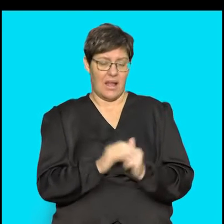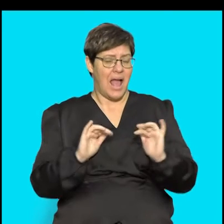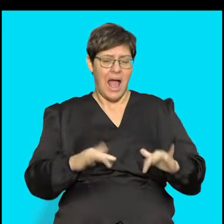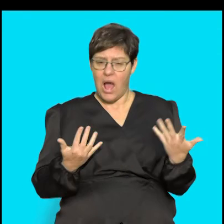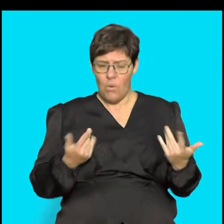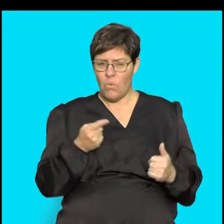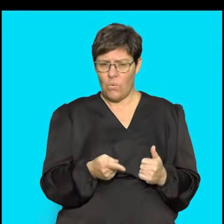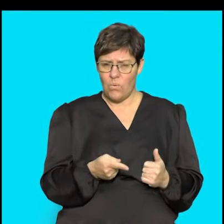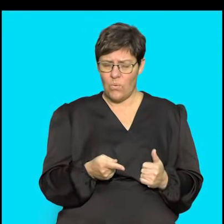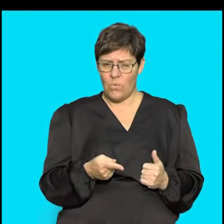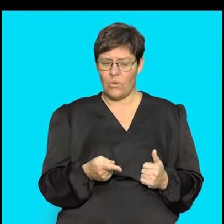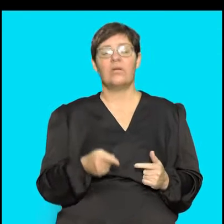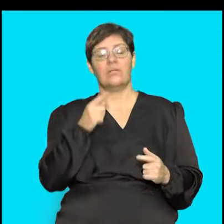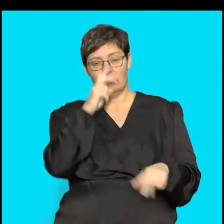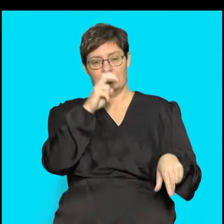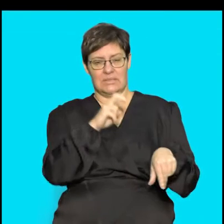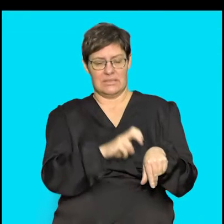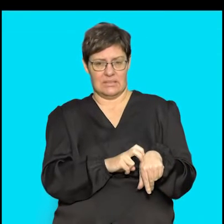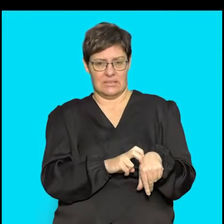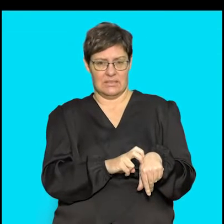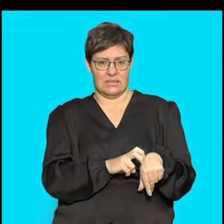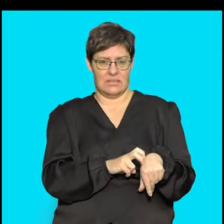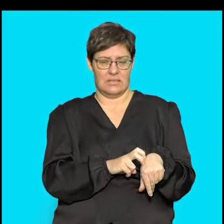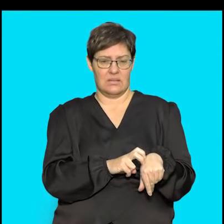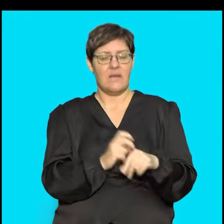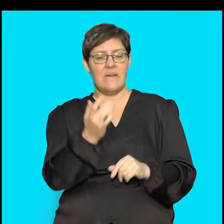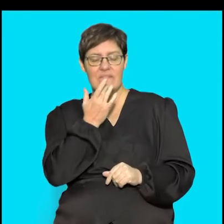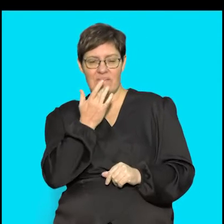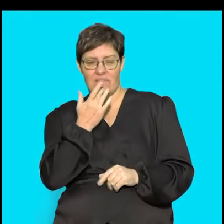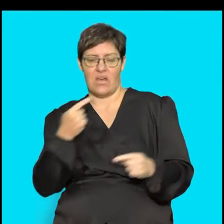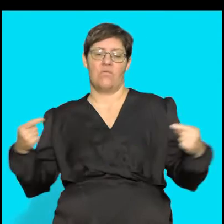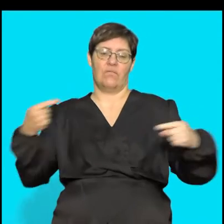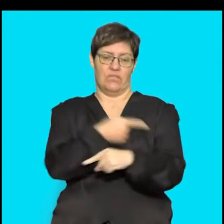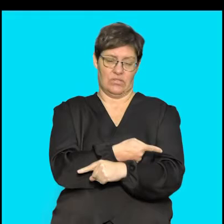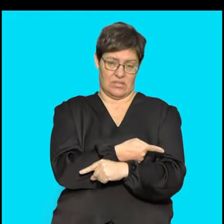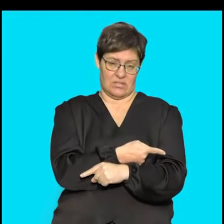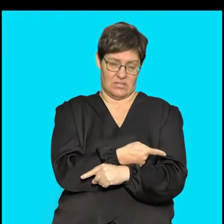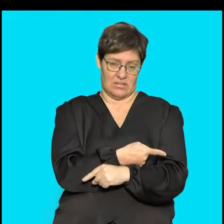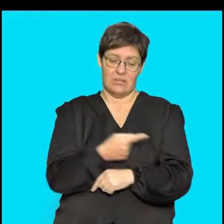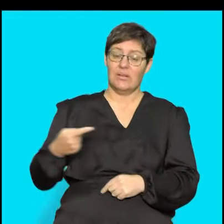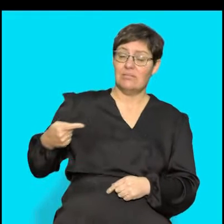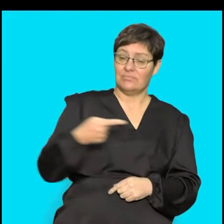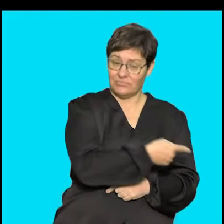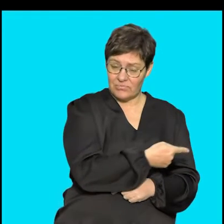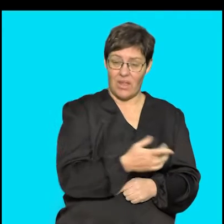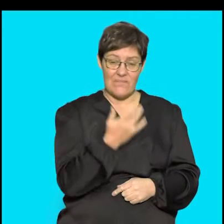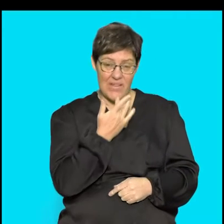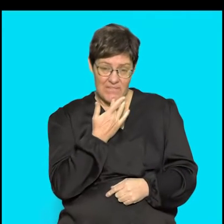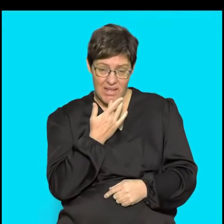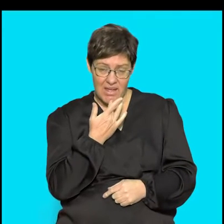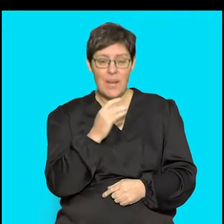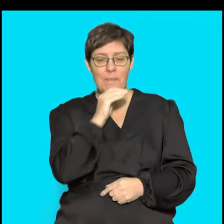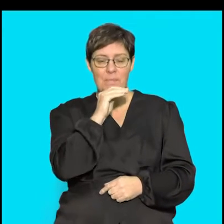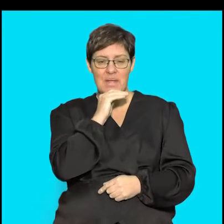will we make more of A? We need to now favor the reverse reaction. Because if we favor the